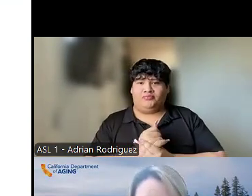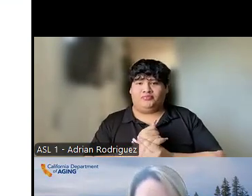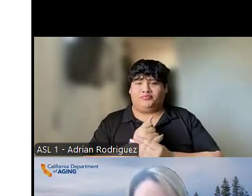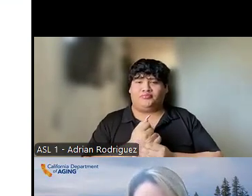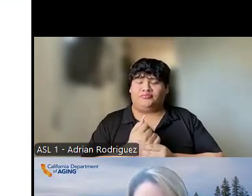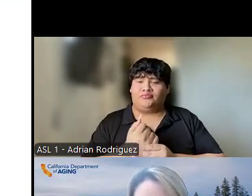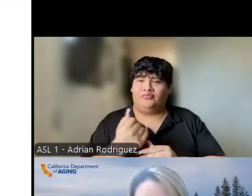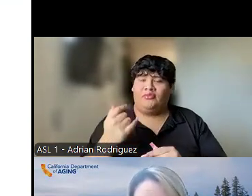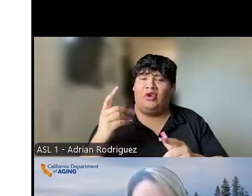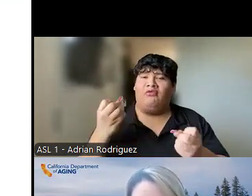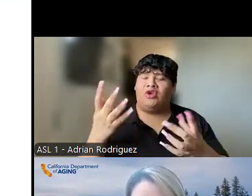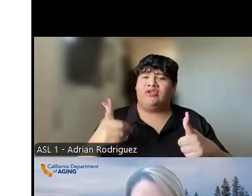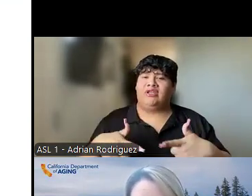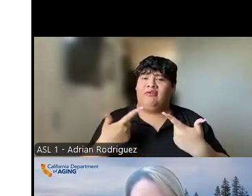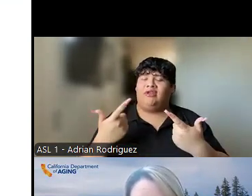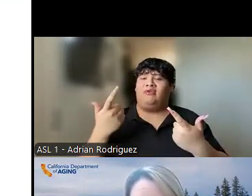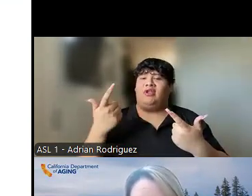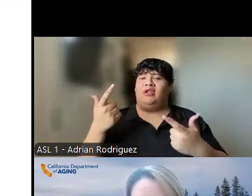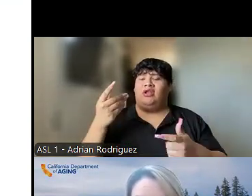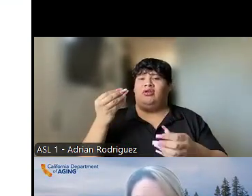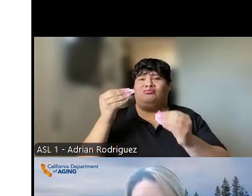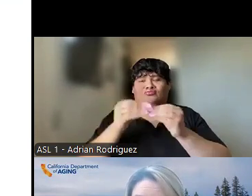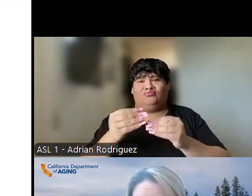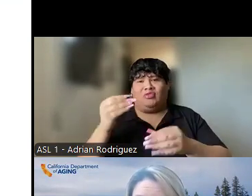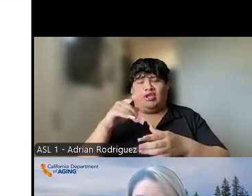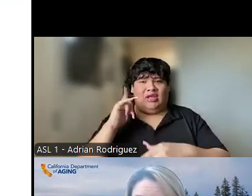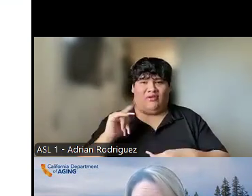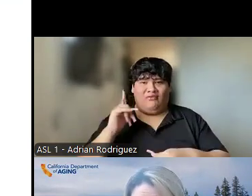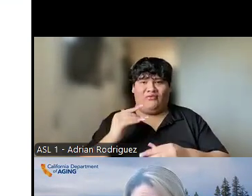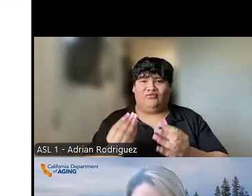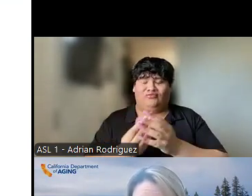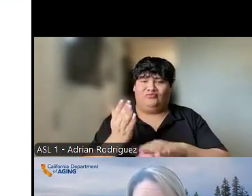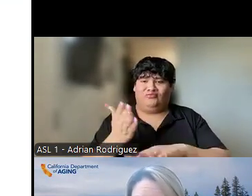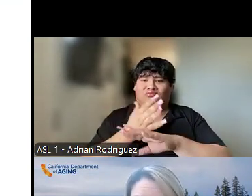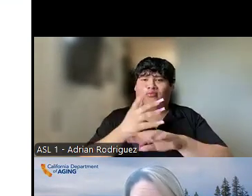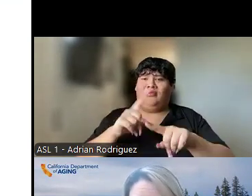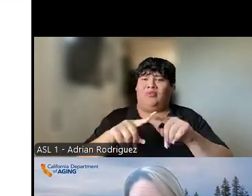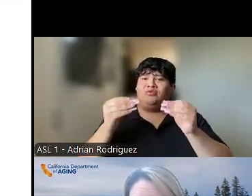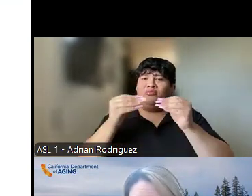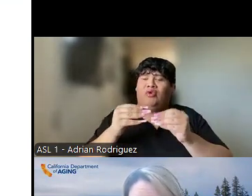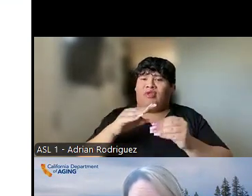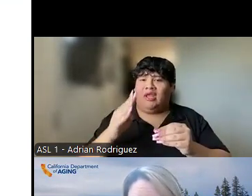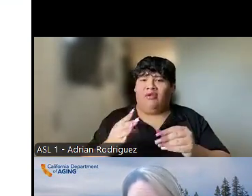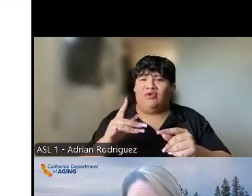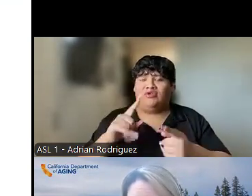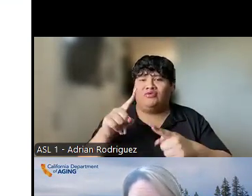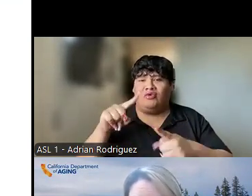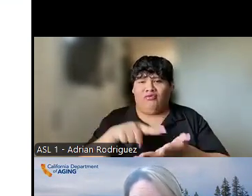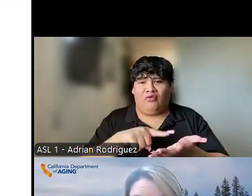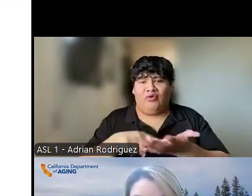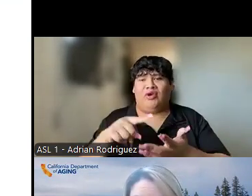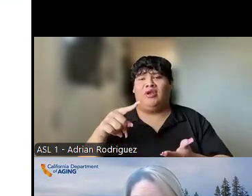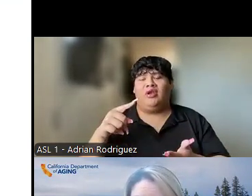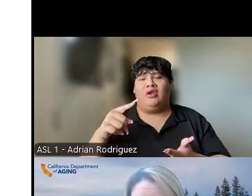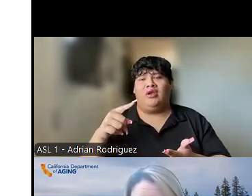the cost of living continues to rise in California, it's more important than ever that we address the affordability crisis